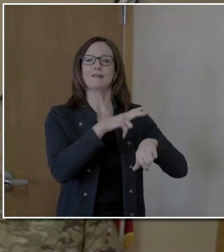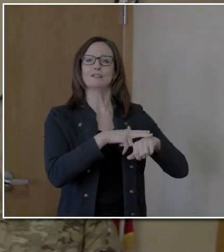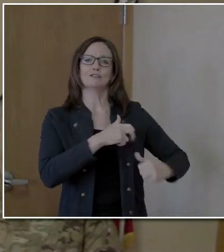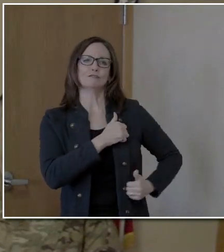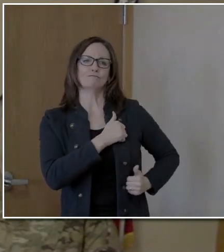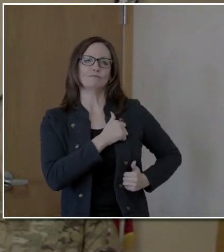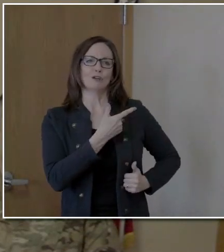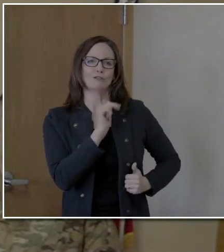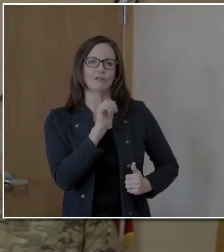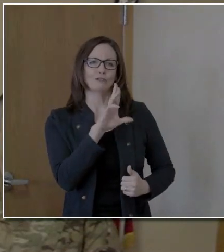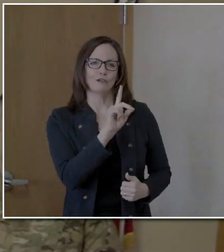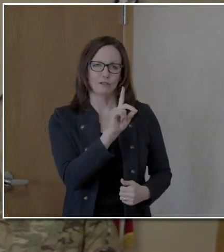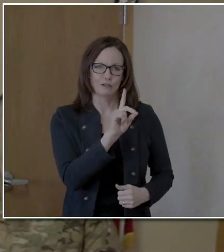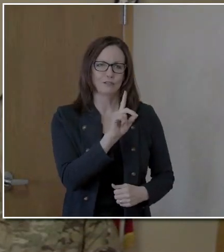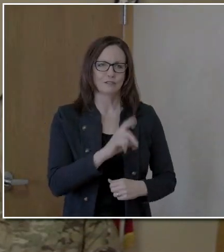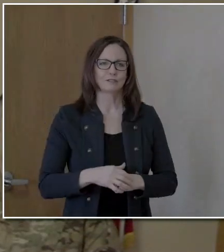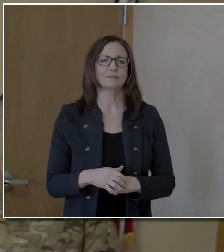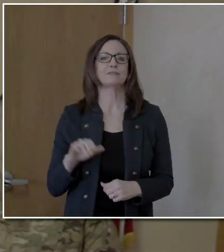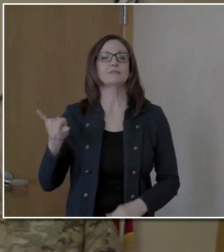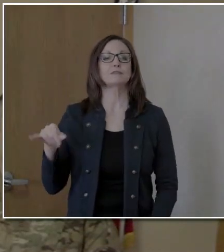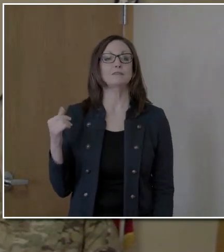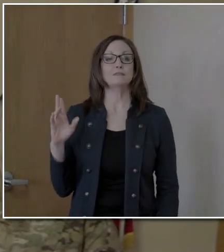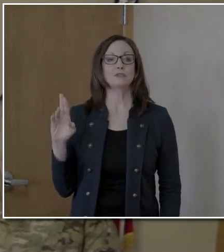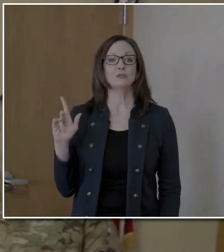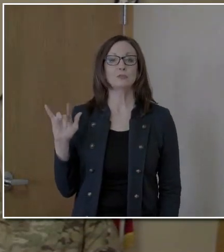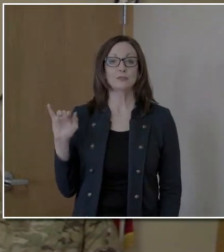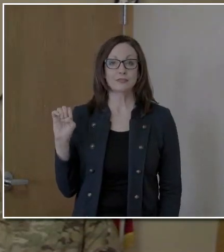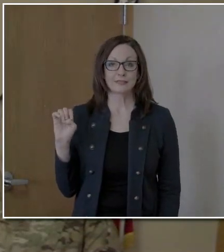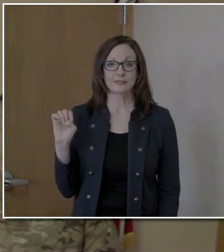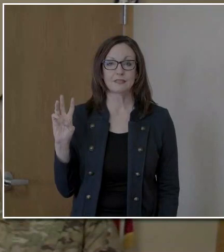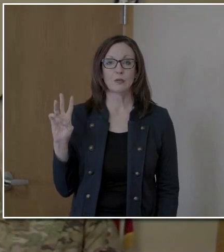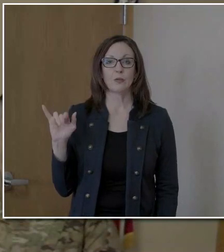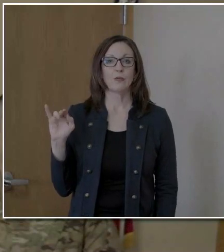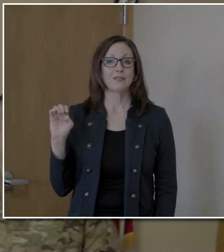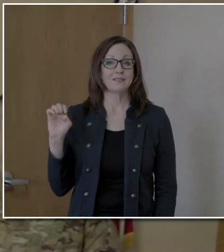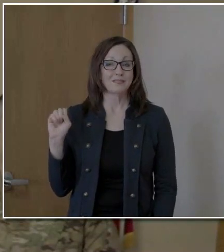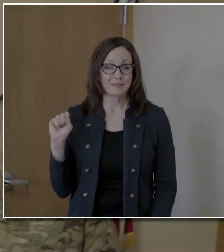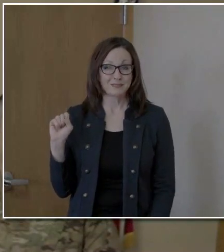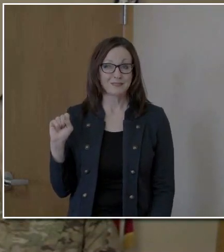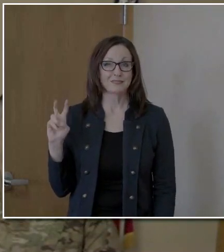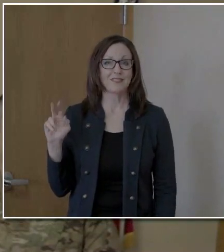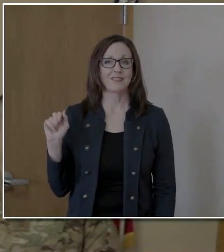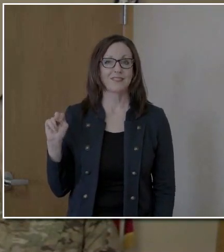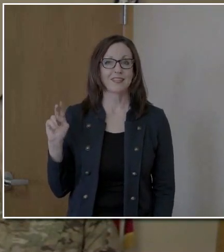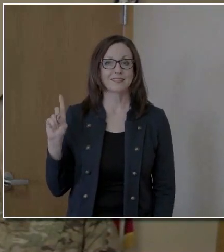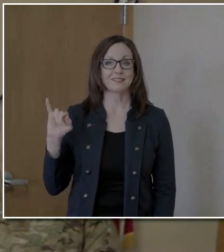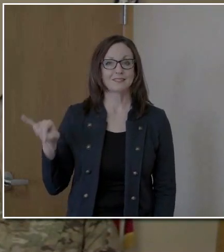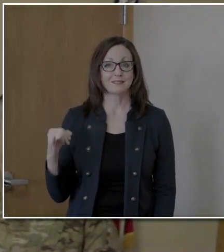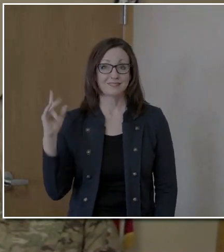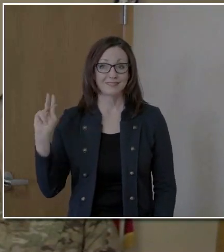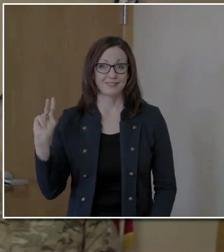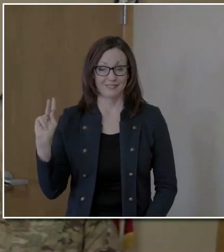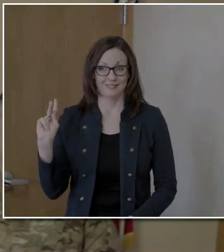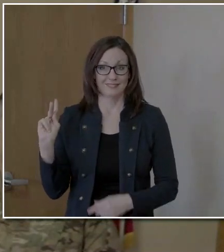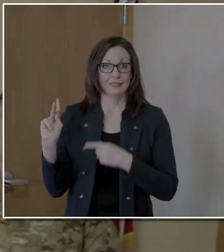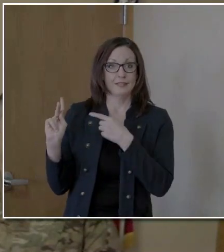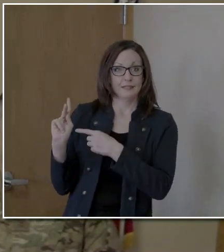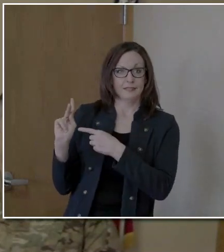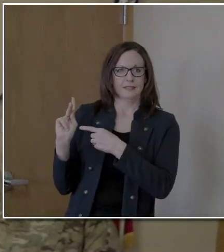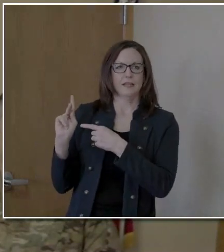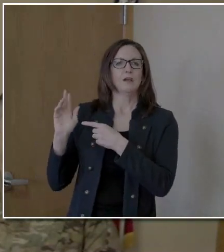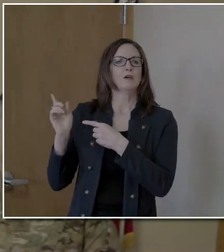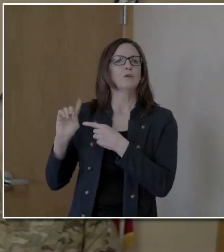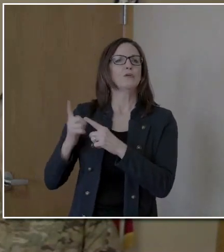SEOC. After some brief opening remarks, we will open the line to questions from reporters in the order in which their RSVP was received. We